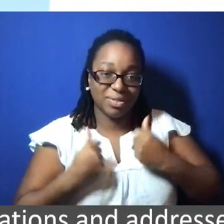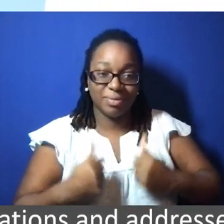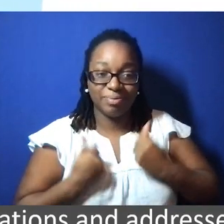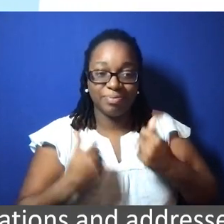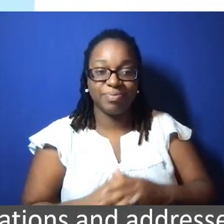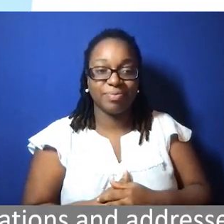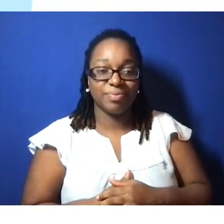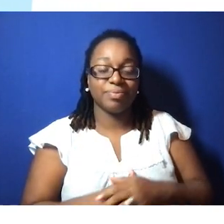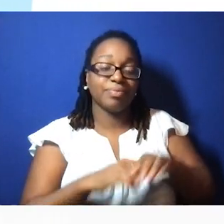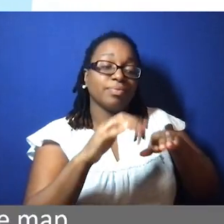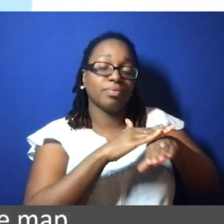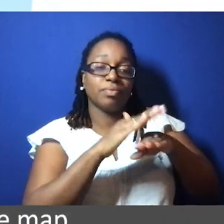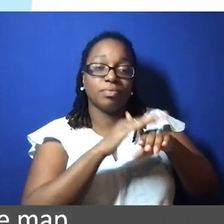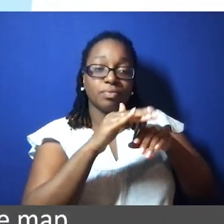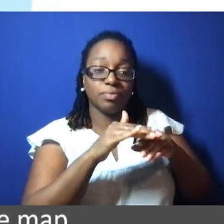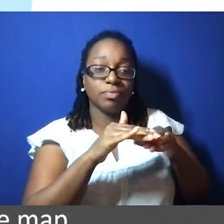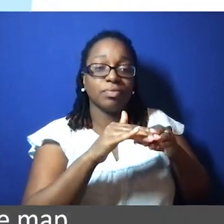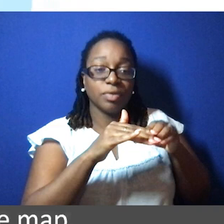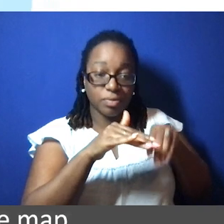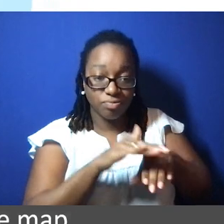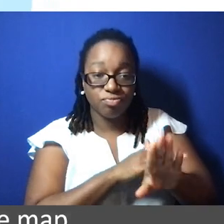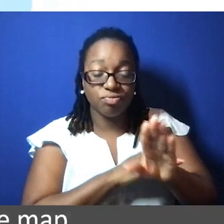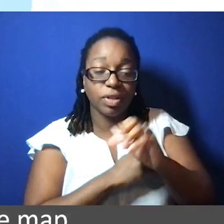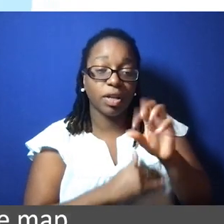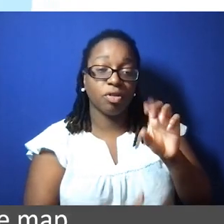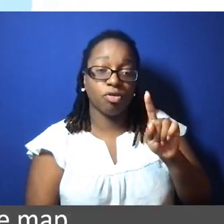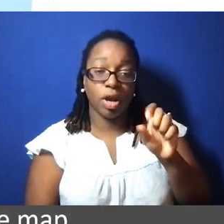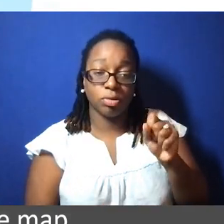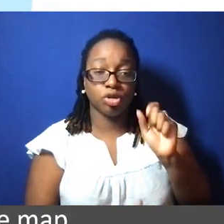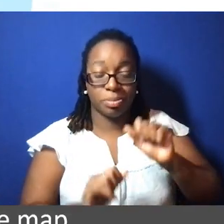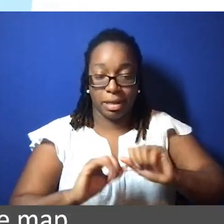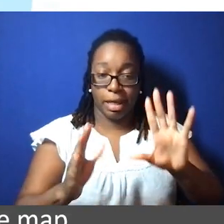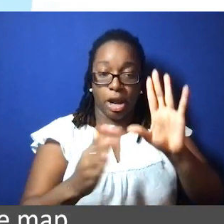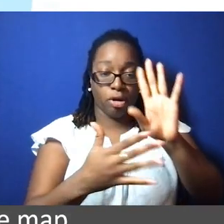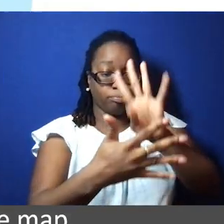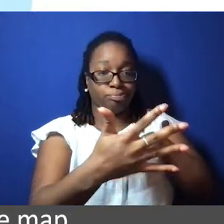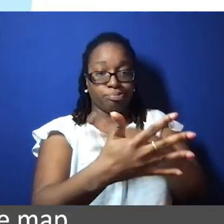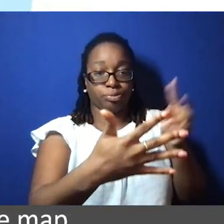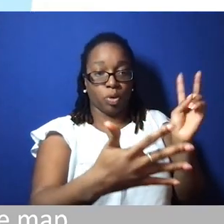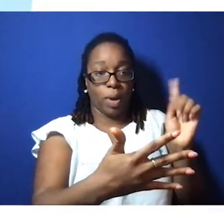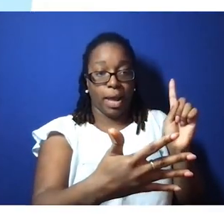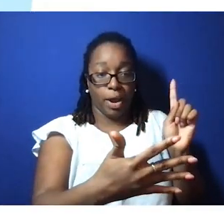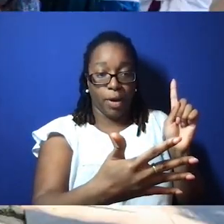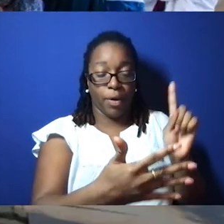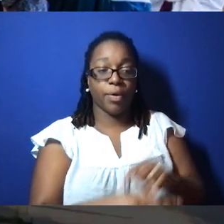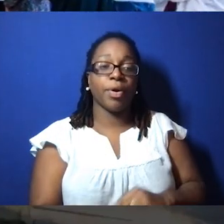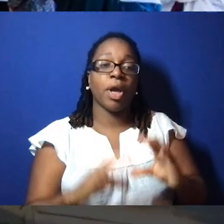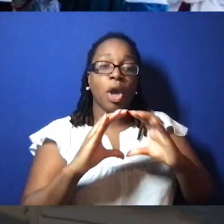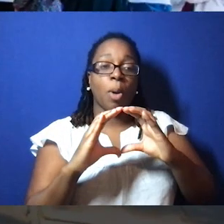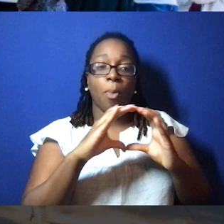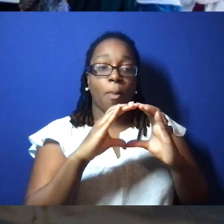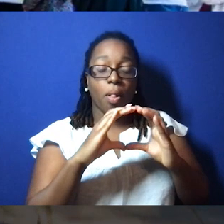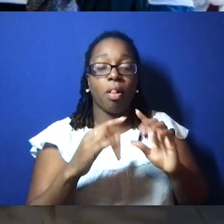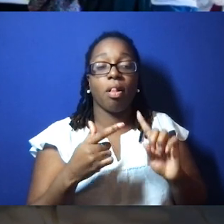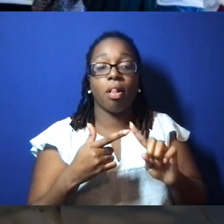and addresses. Accessible entrances and routes should also be visible on the map.